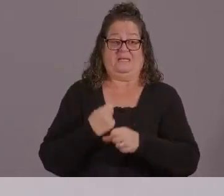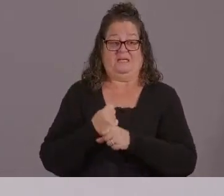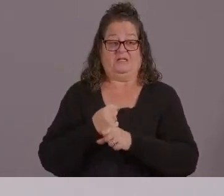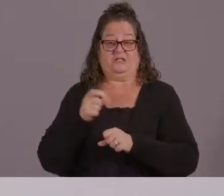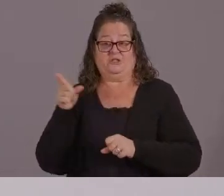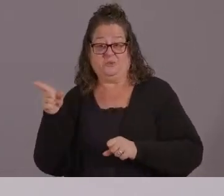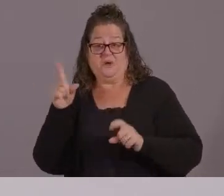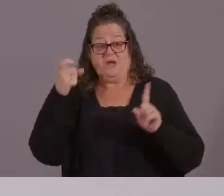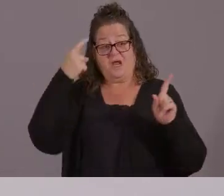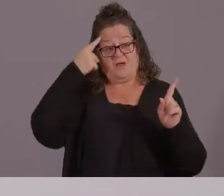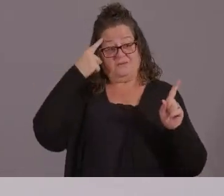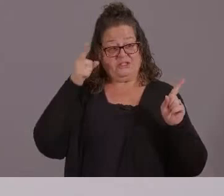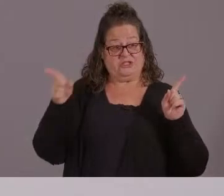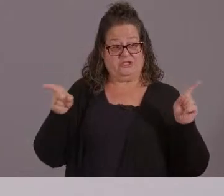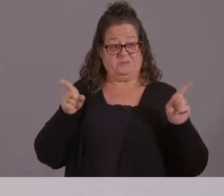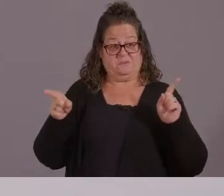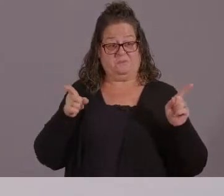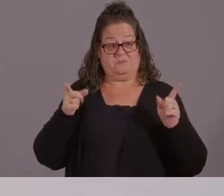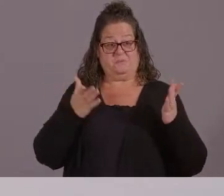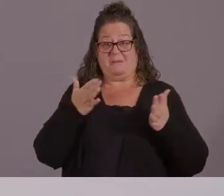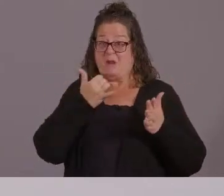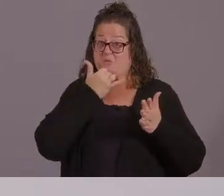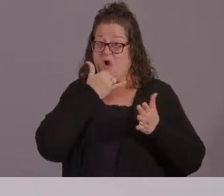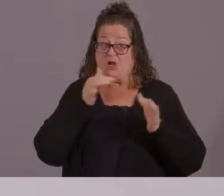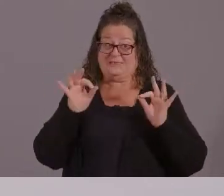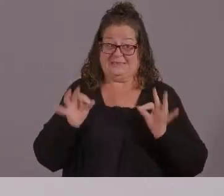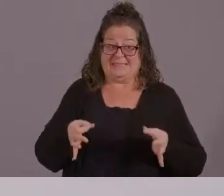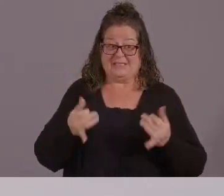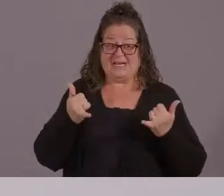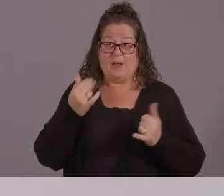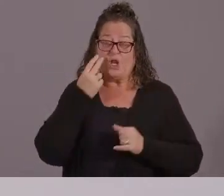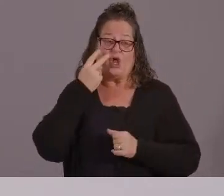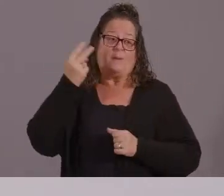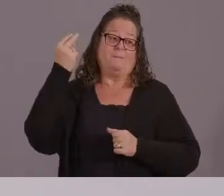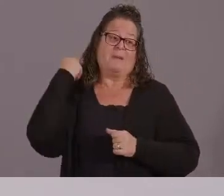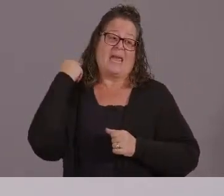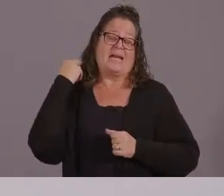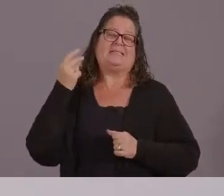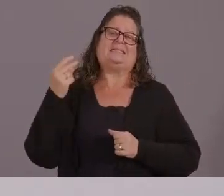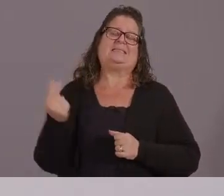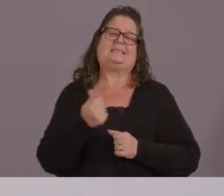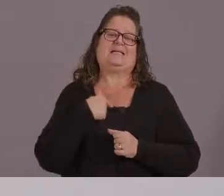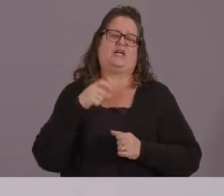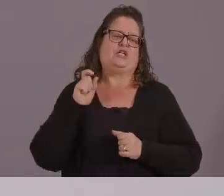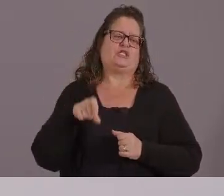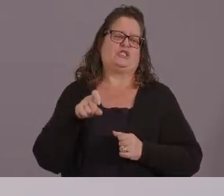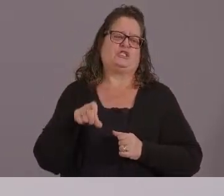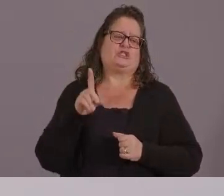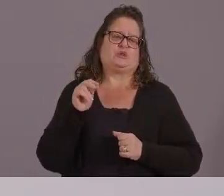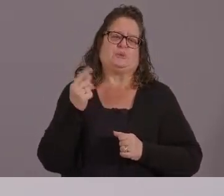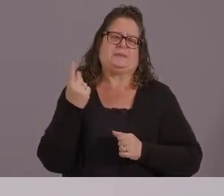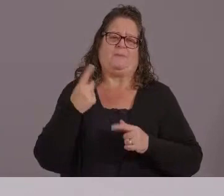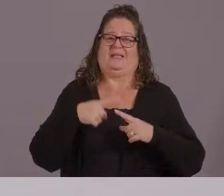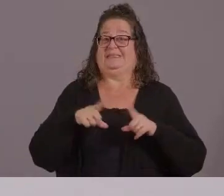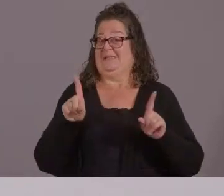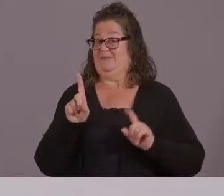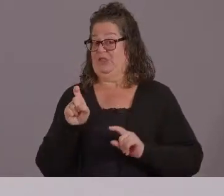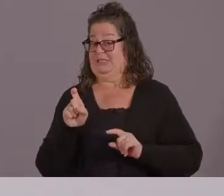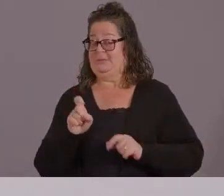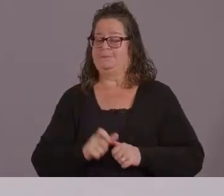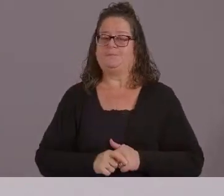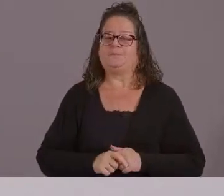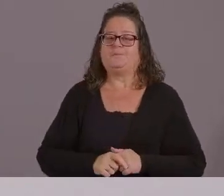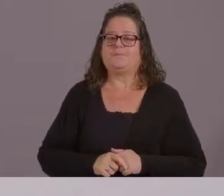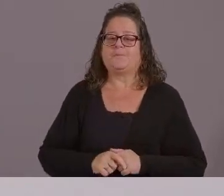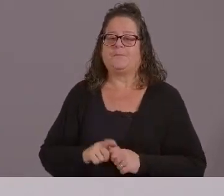or just done a different way? You know, I think we made the best decisions based on the information